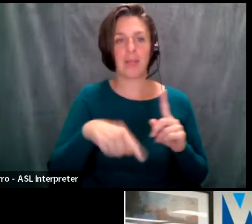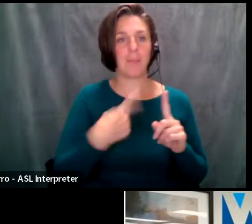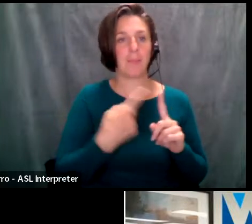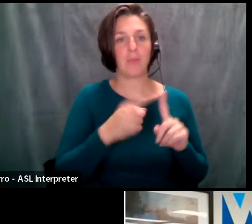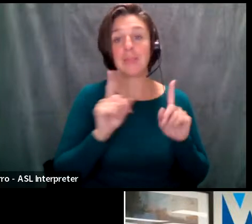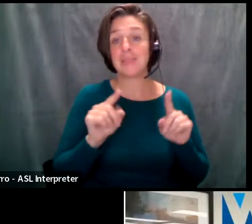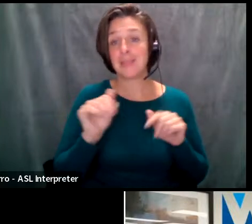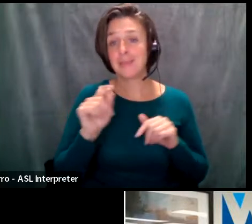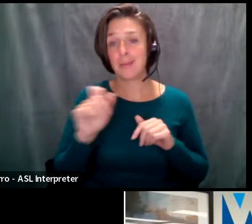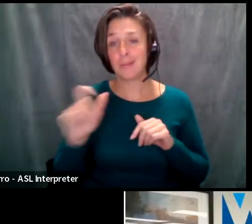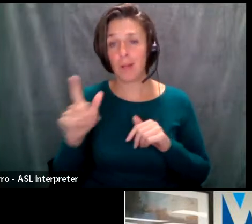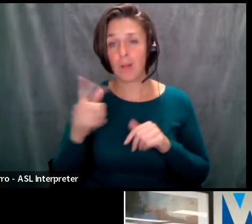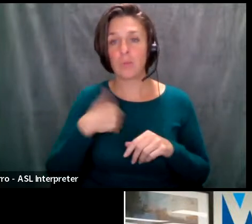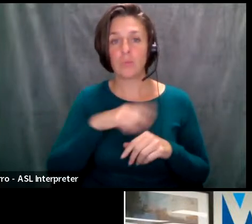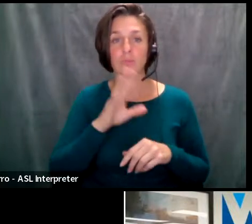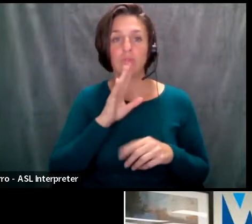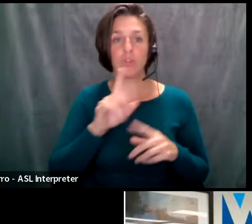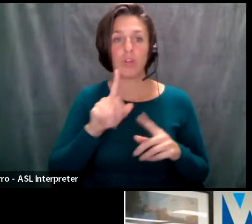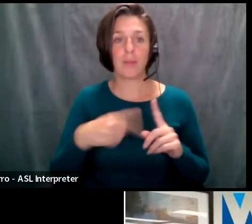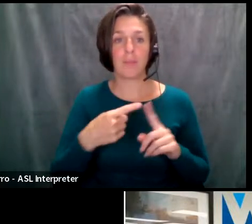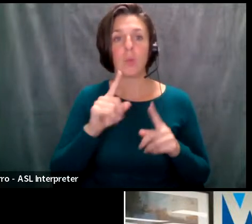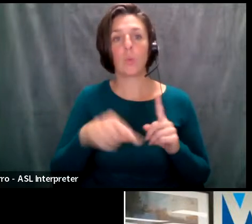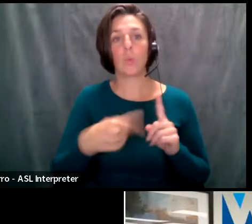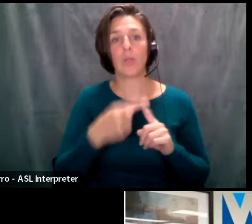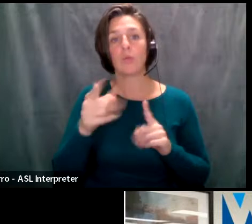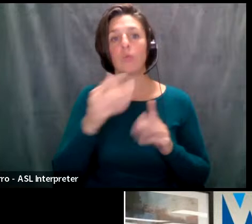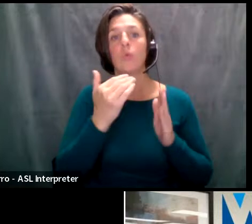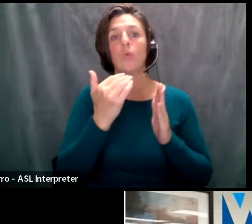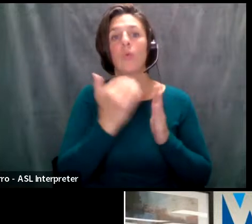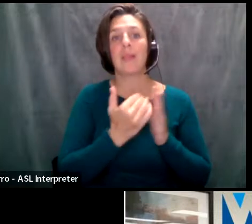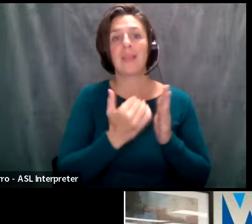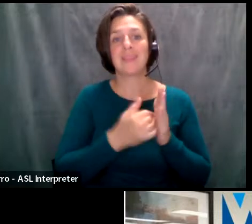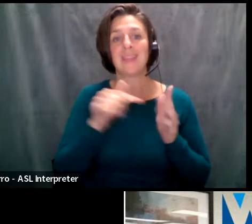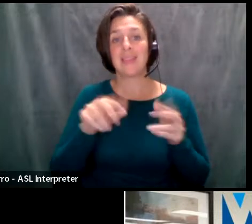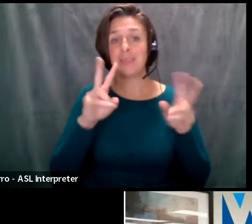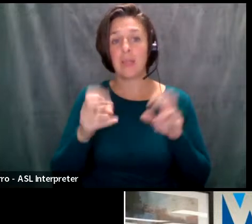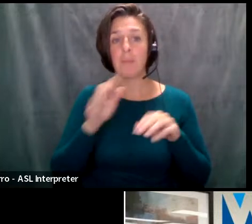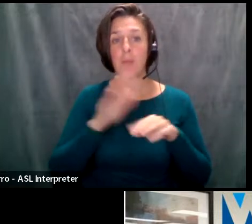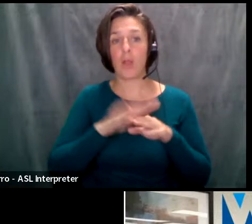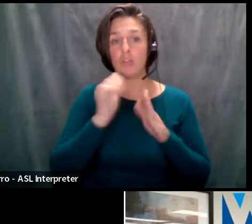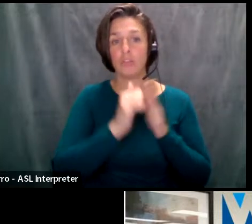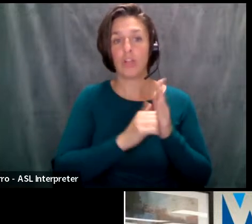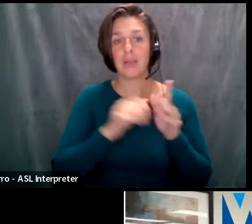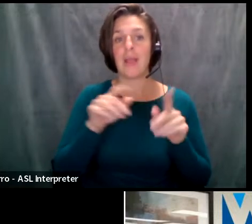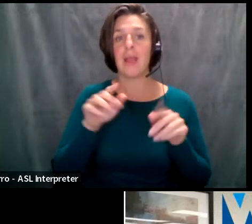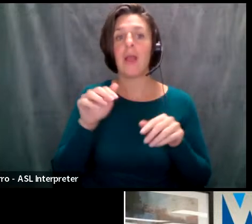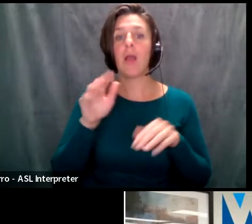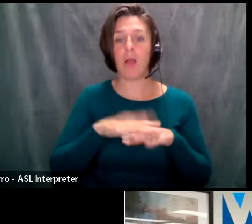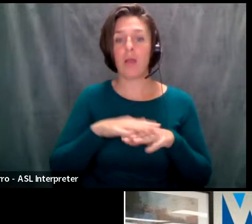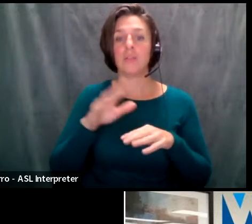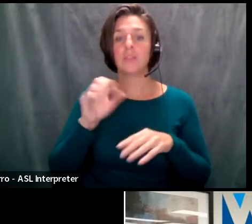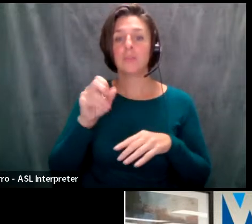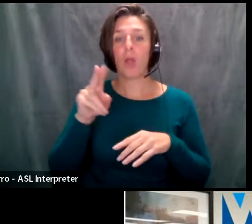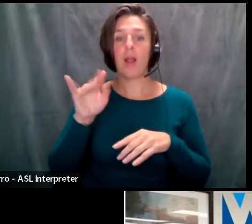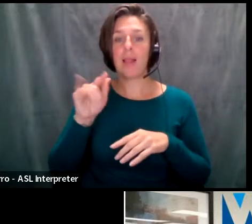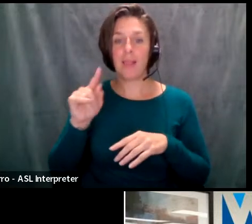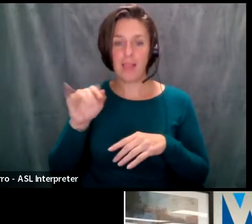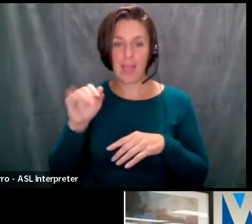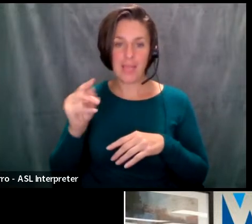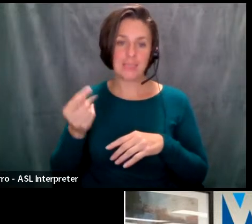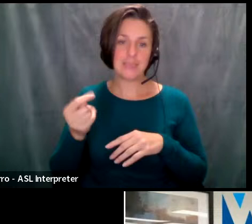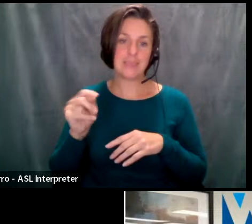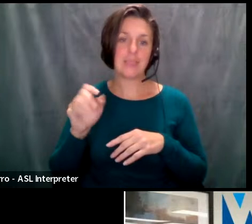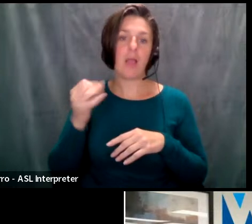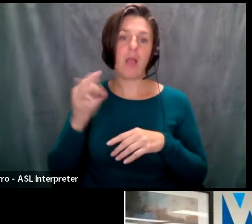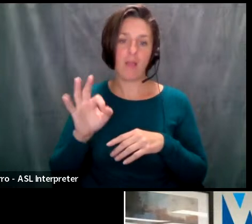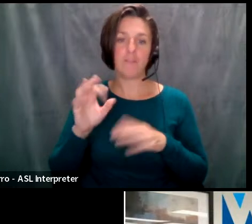all. When you list this topic on your agenda as spotlight on student learning, it's more like student